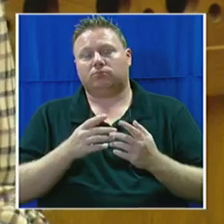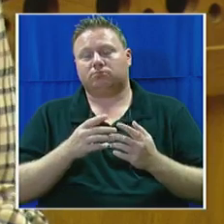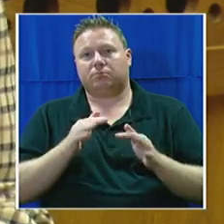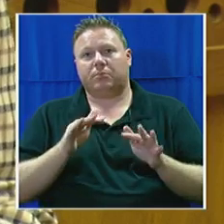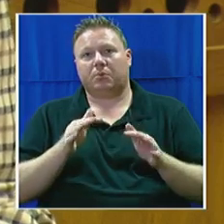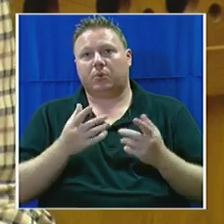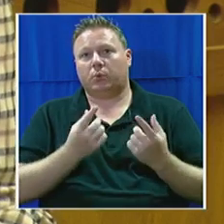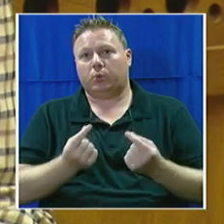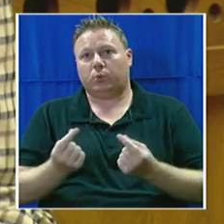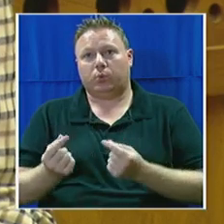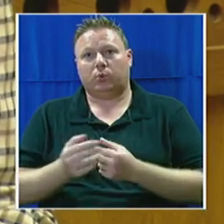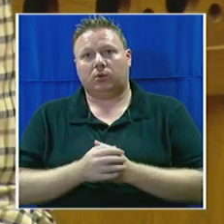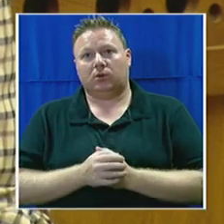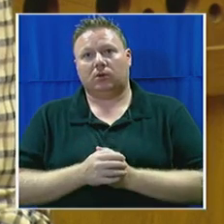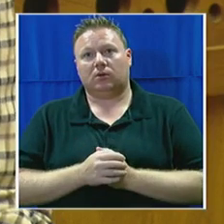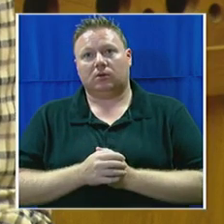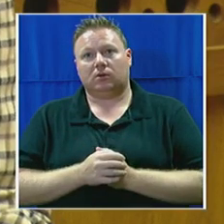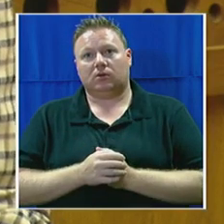kuyosiza ukuba